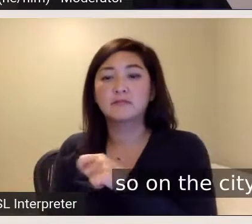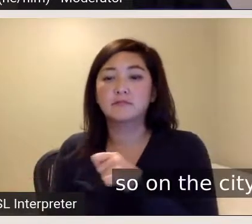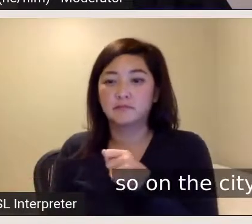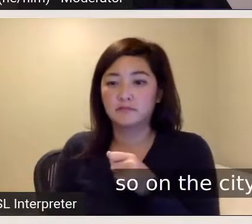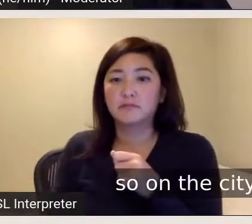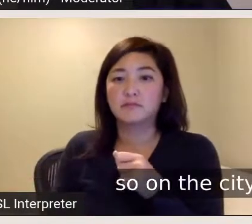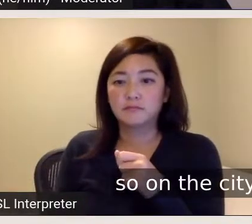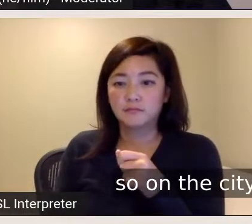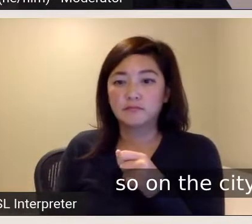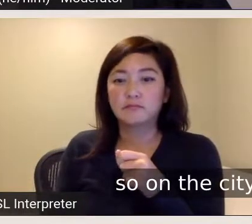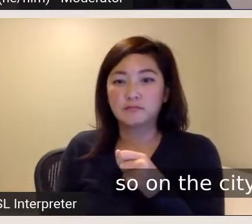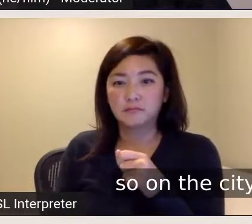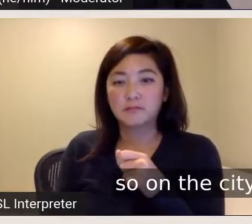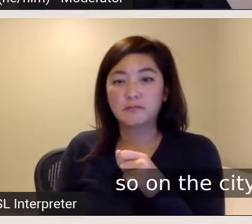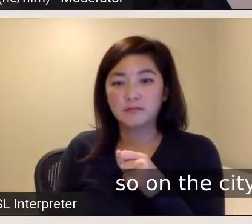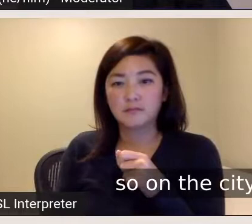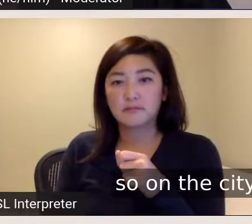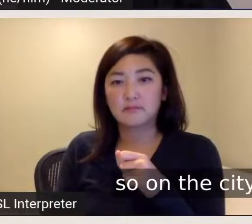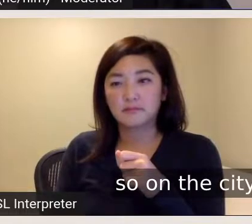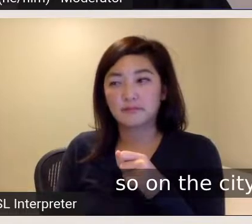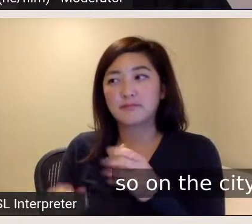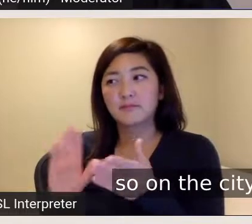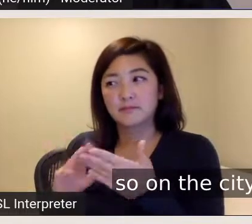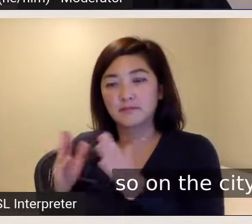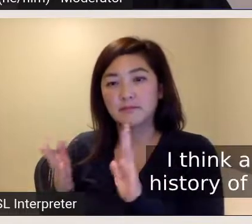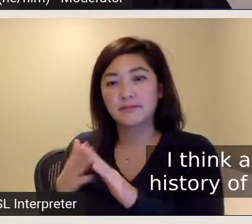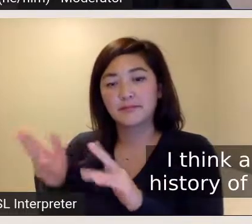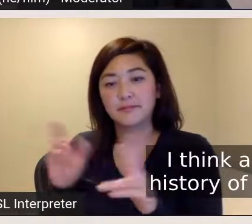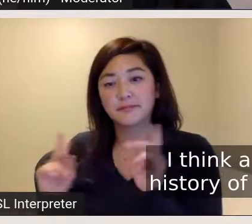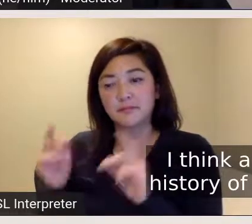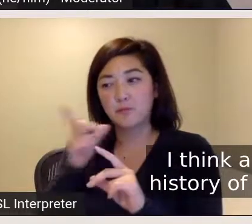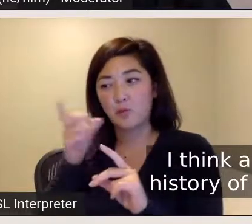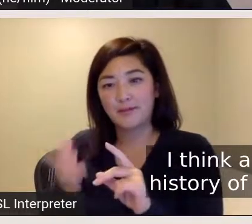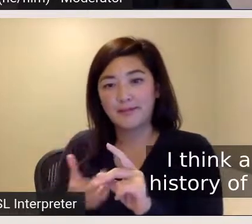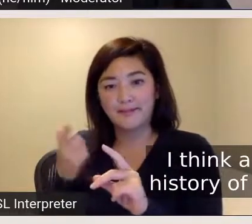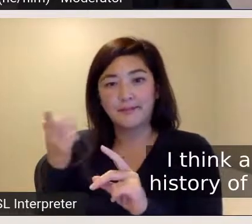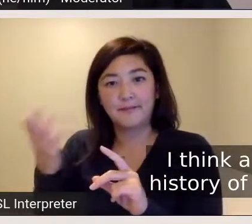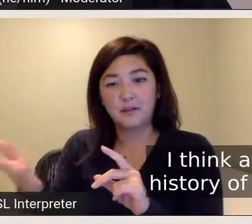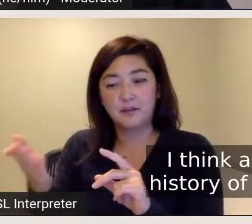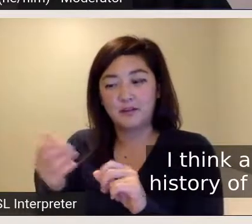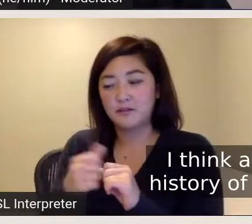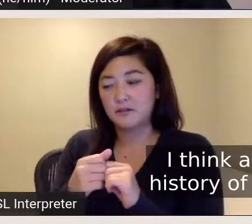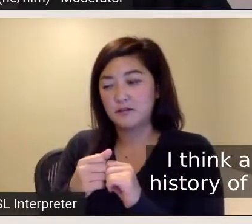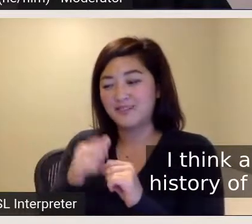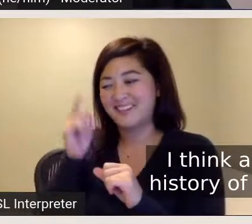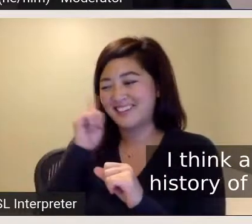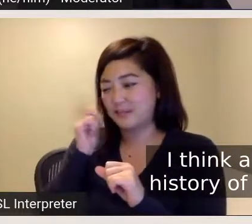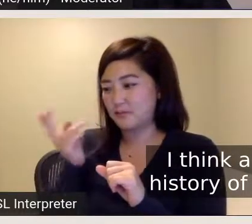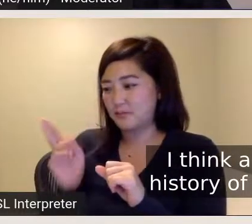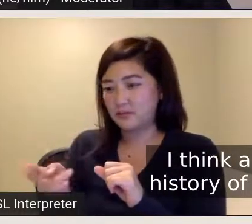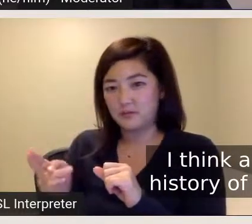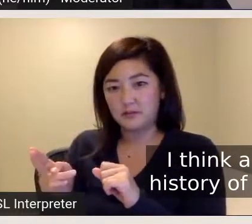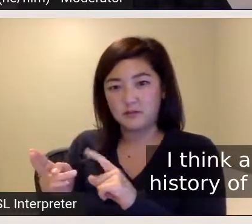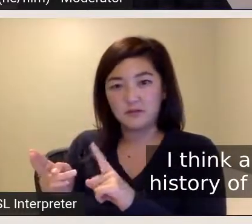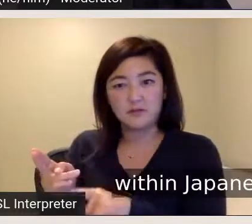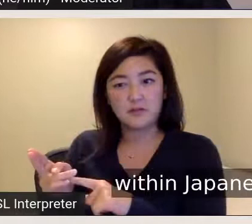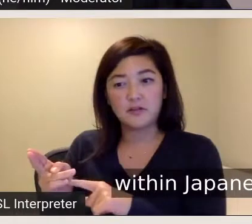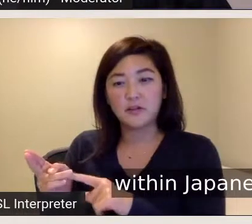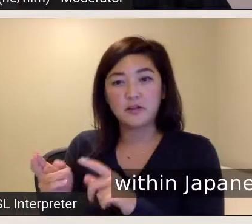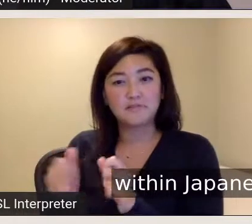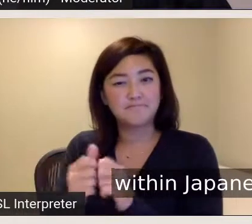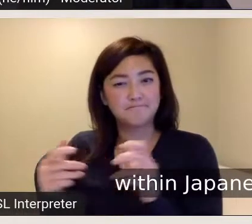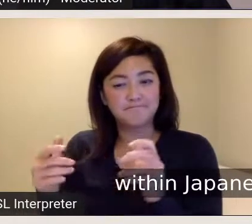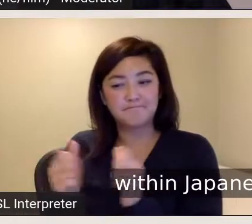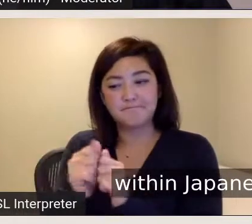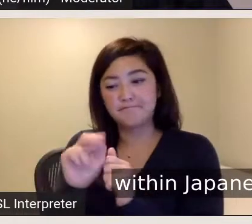unimaginably so, on the city and its residents. I think a lot about the history of nuclear stigma